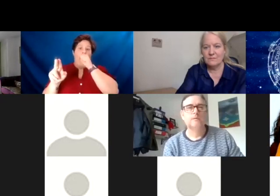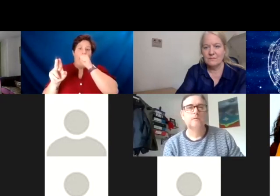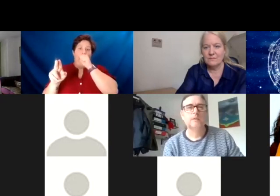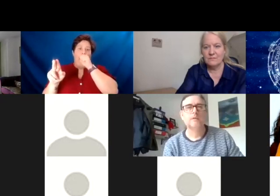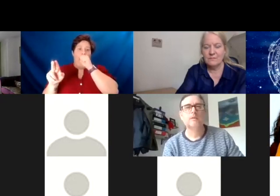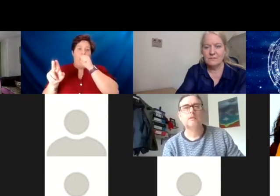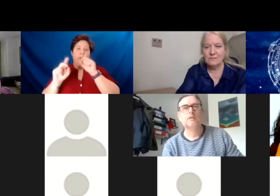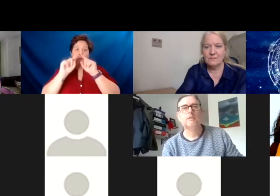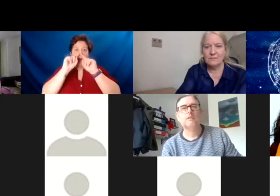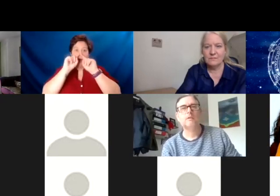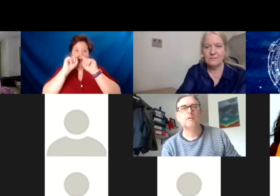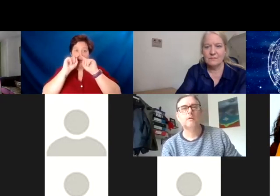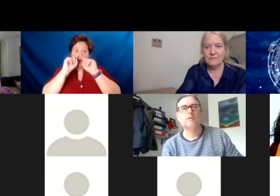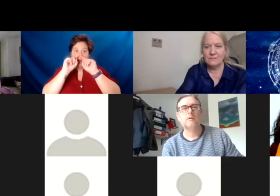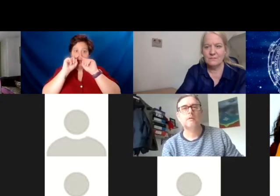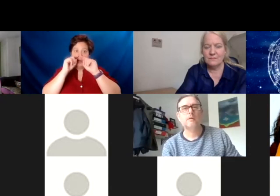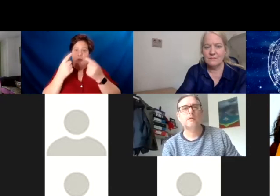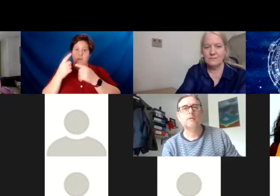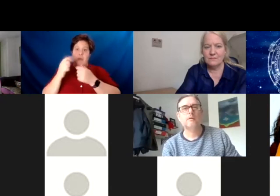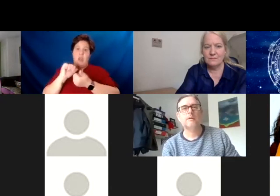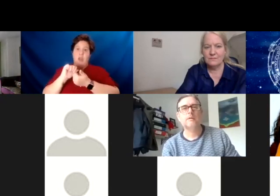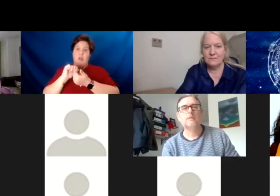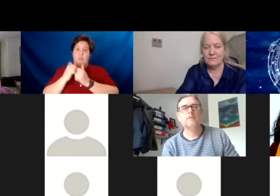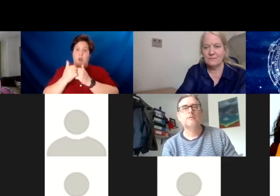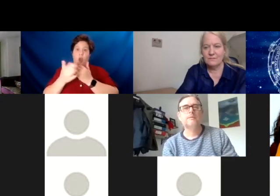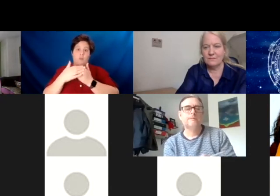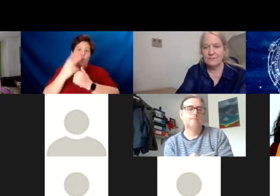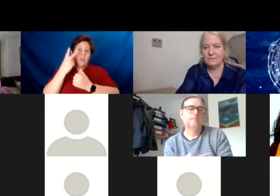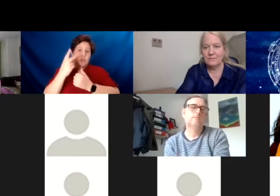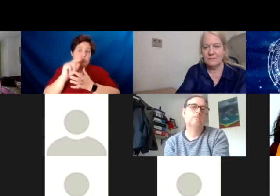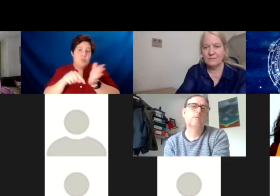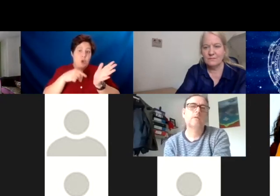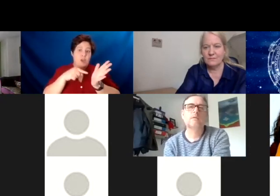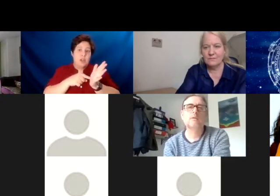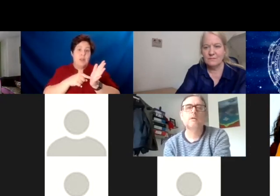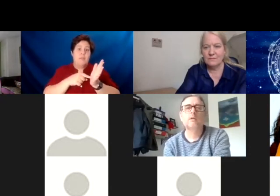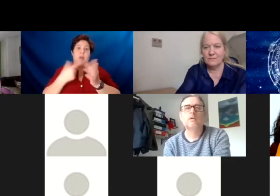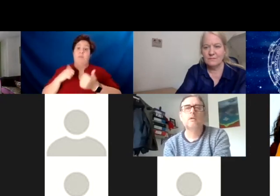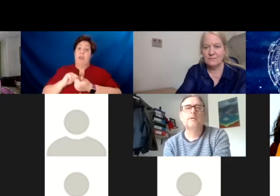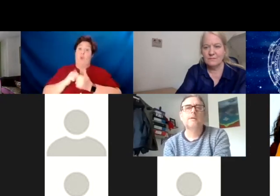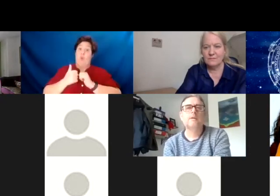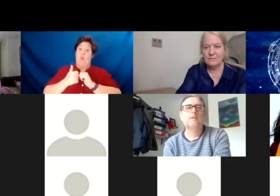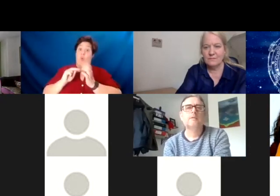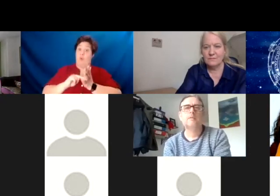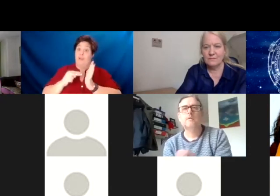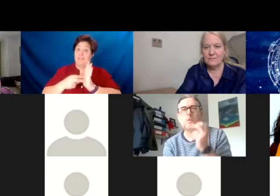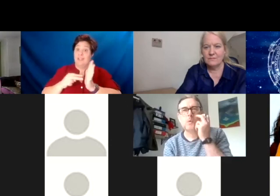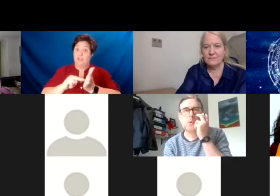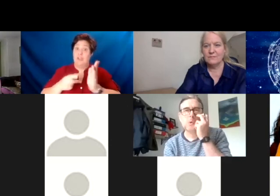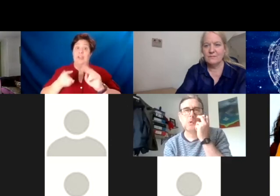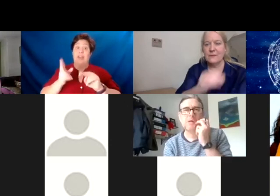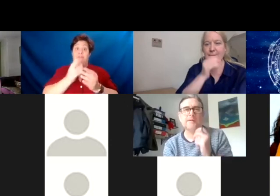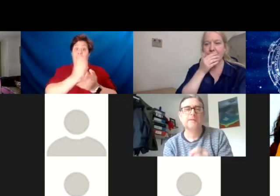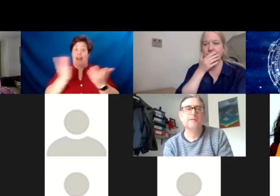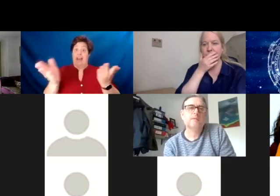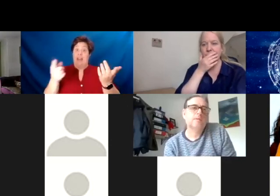cannot be the delivery partner of more than 2 projects. But equally, being an organization, you know, if that's clear that